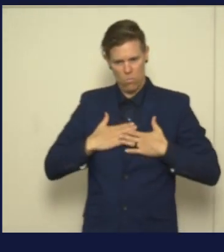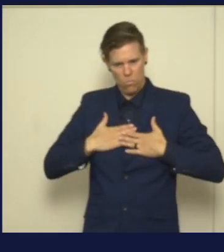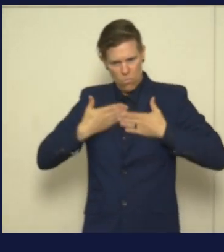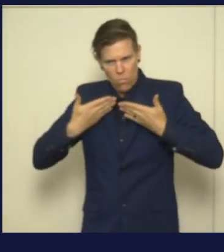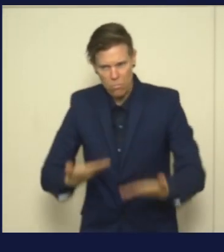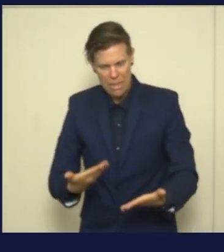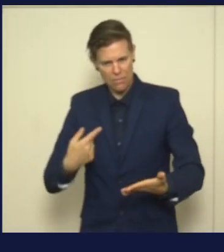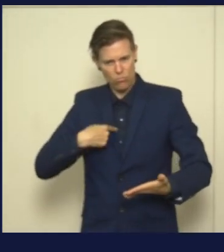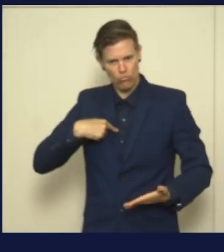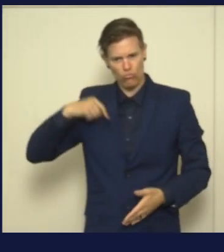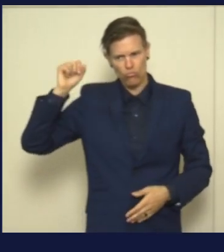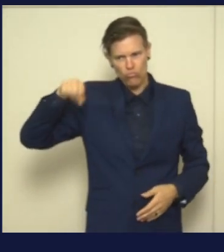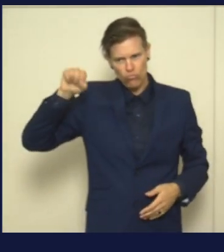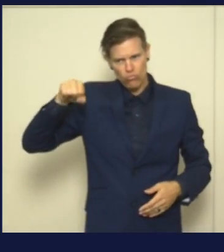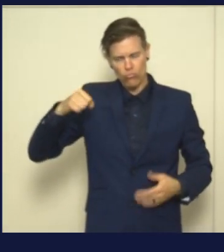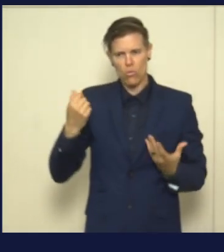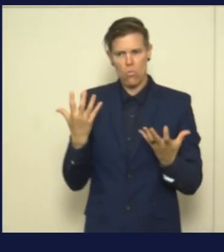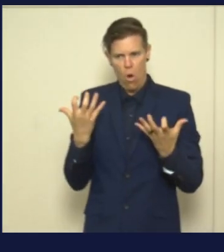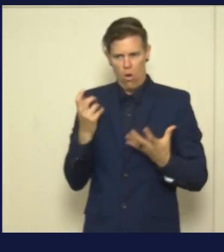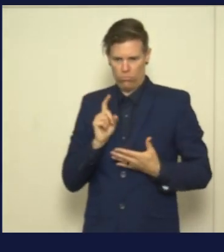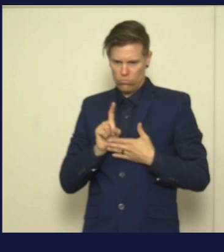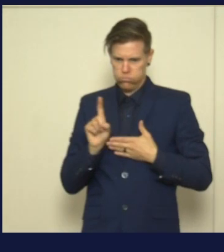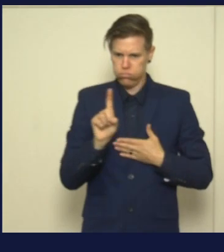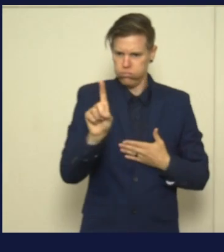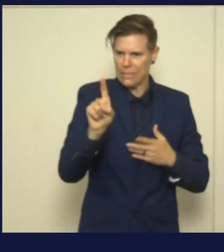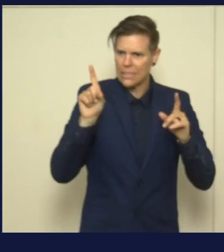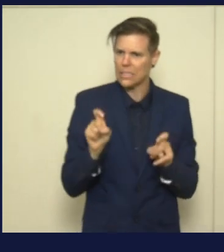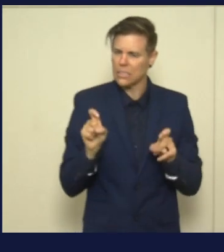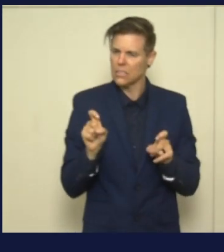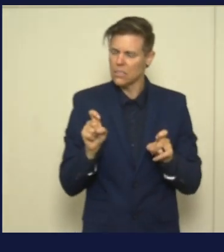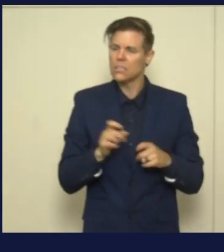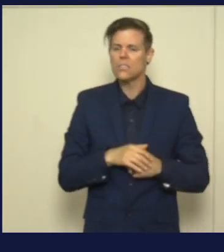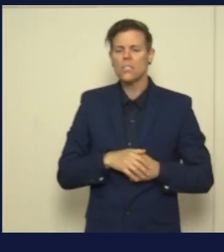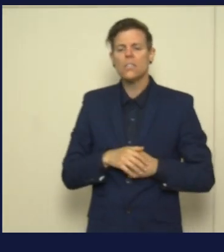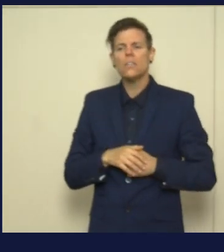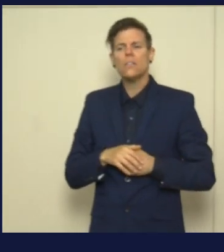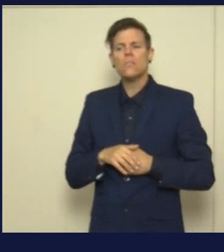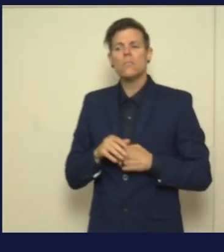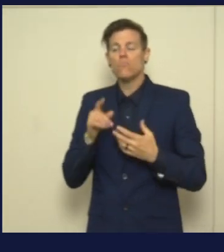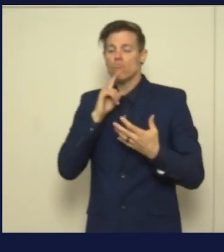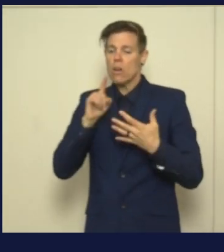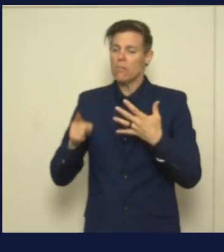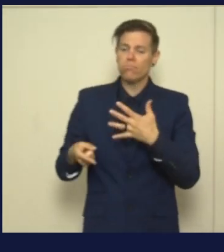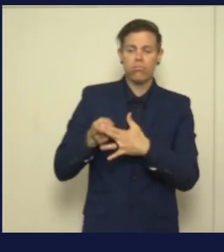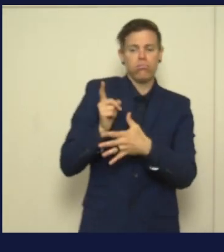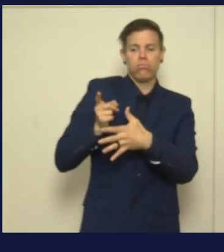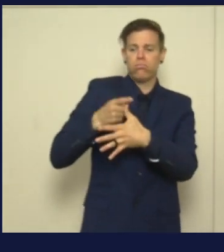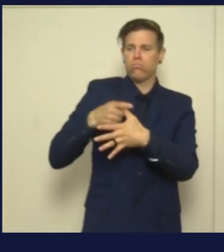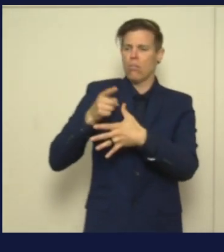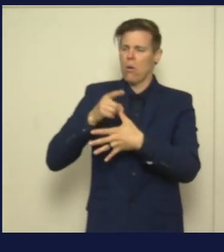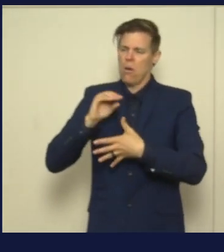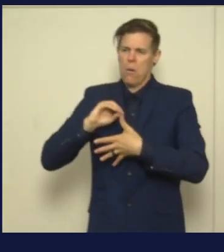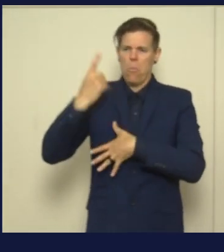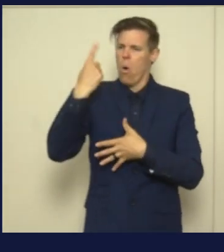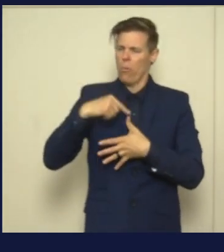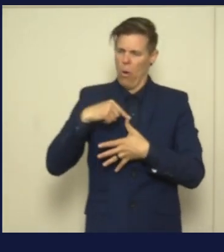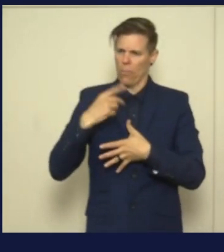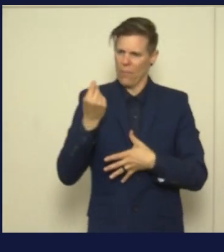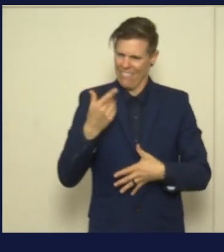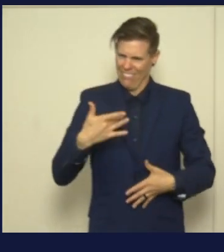Again, no wrong door. Everyone can get tested. Priority number one, any symptoms, particularly